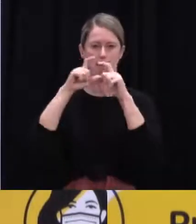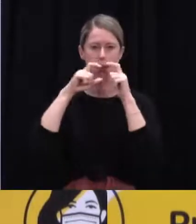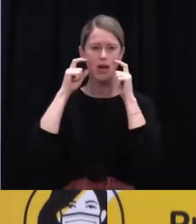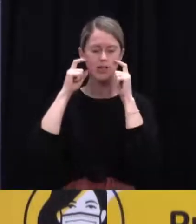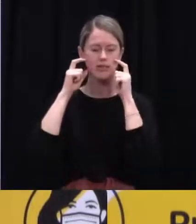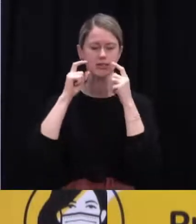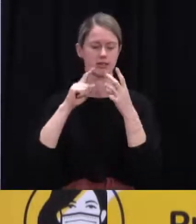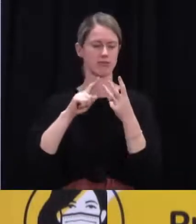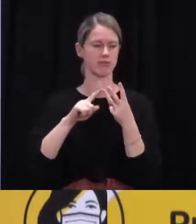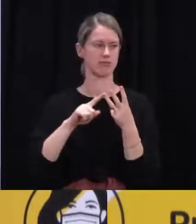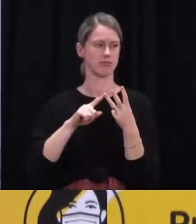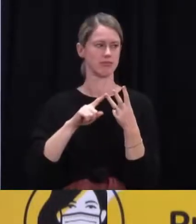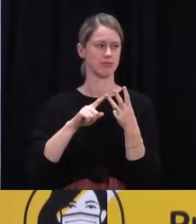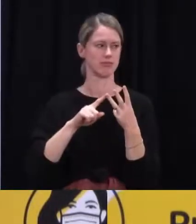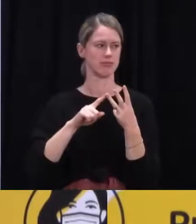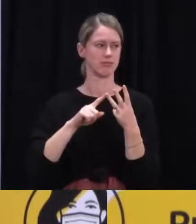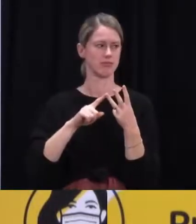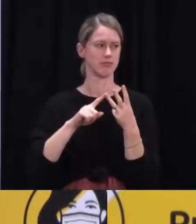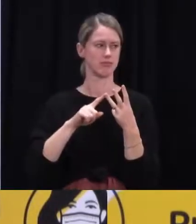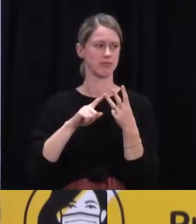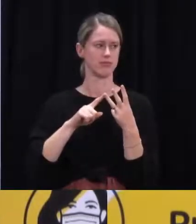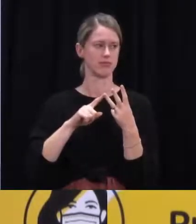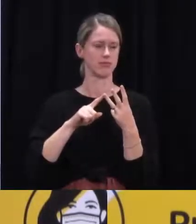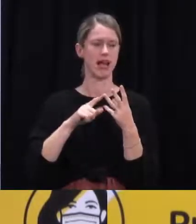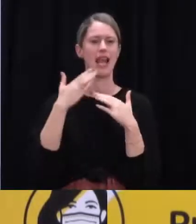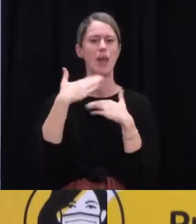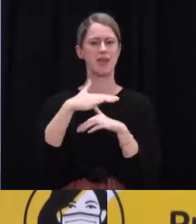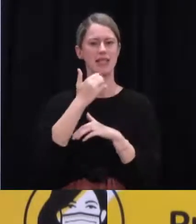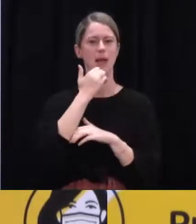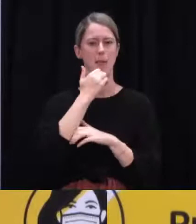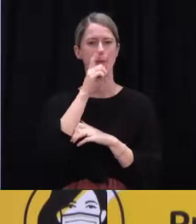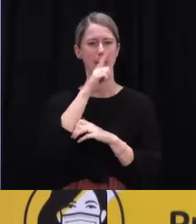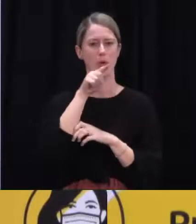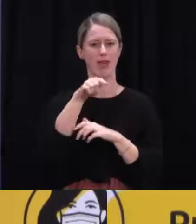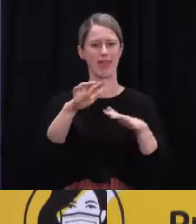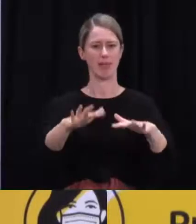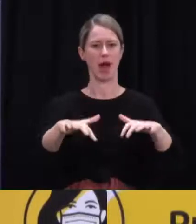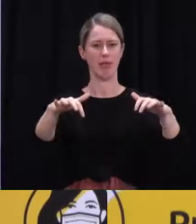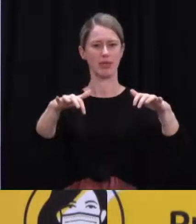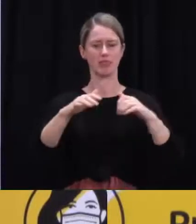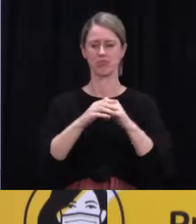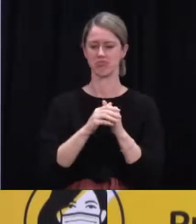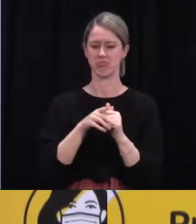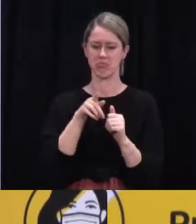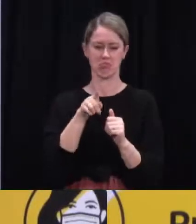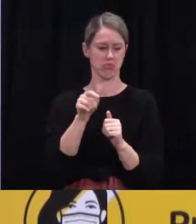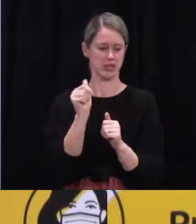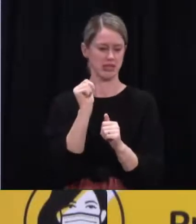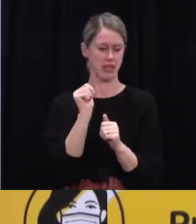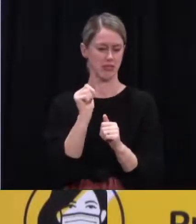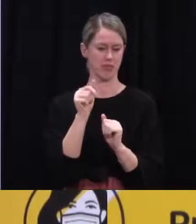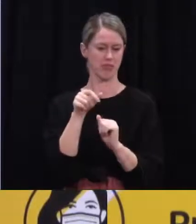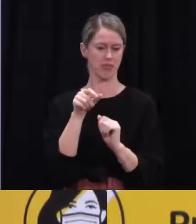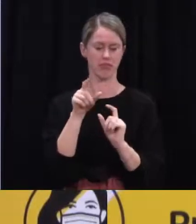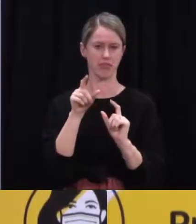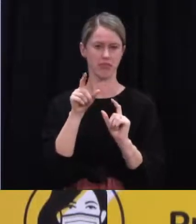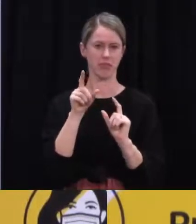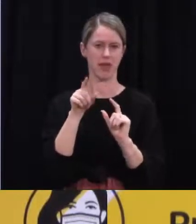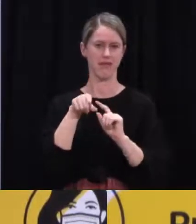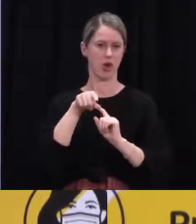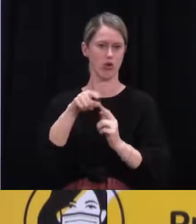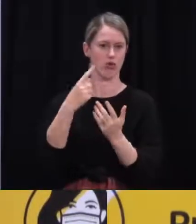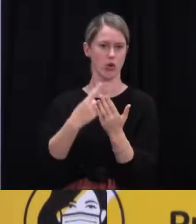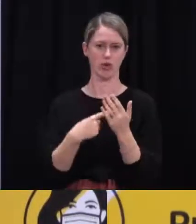masks, and of course a limited number of people in the chamber. That advice seemed to have been taken, at least looking at the photos